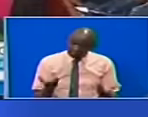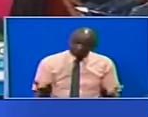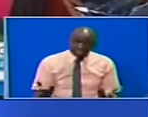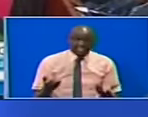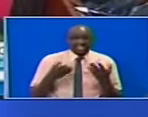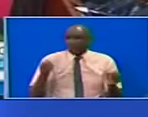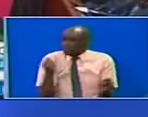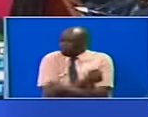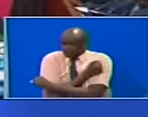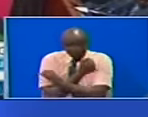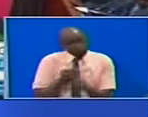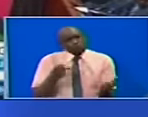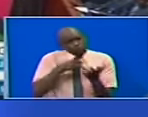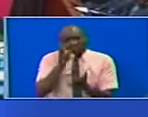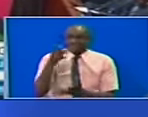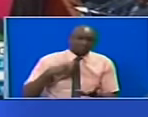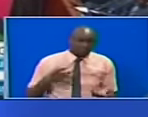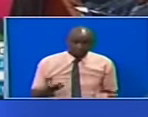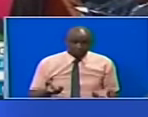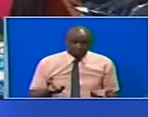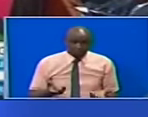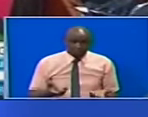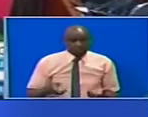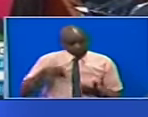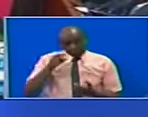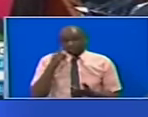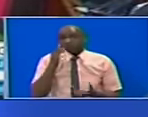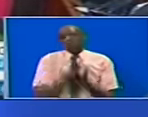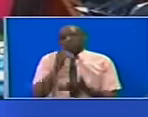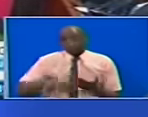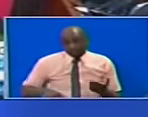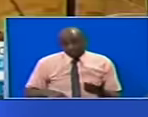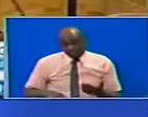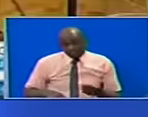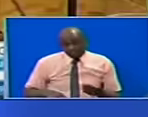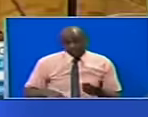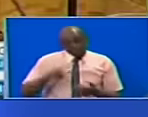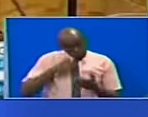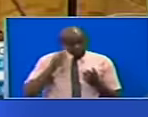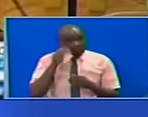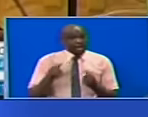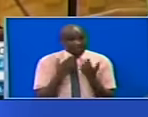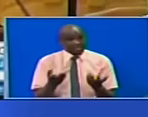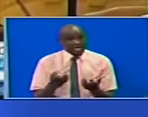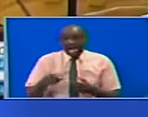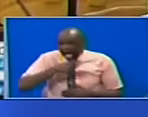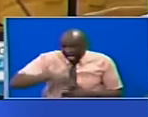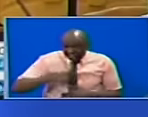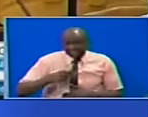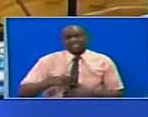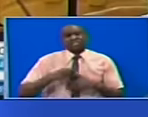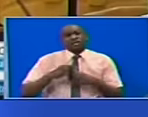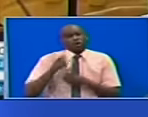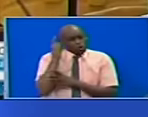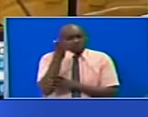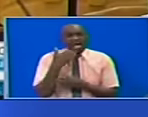just can't afford to pay more wages. So the reality is, what can happen? And why are we even allowing